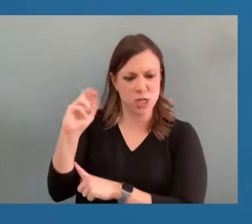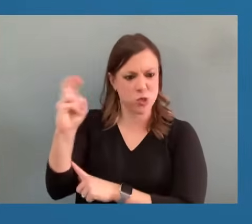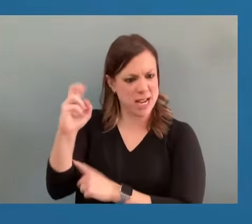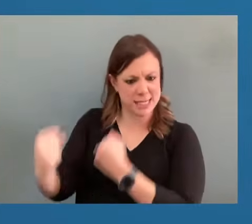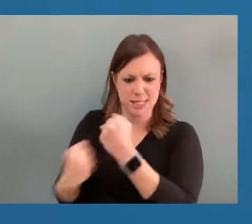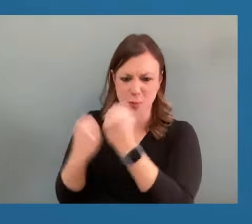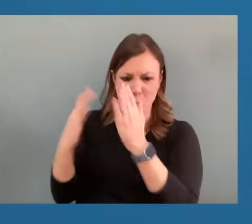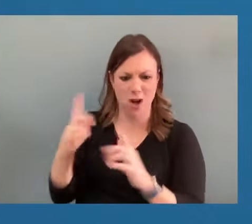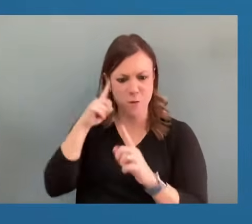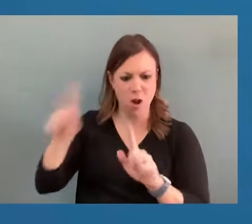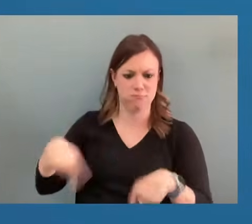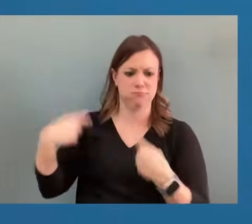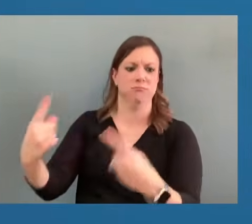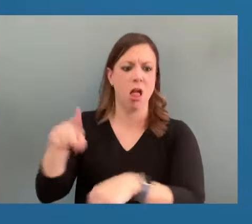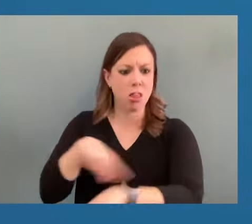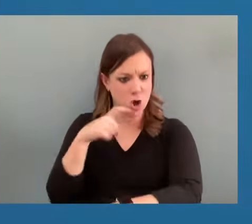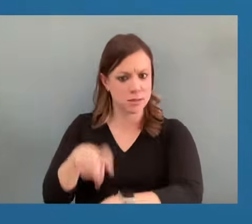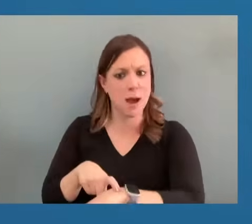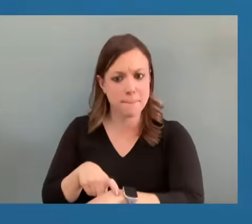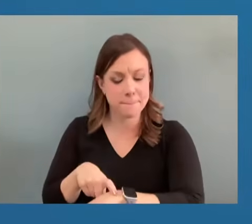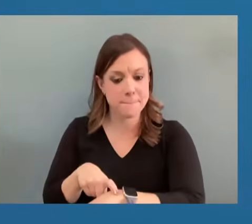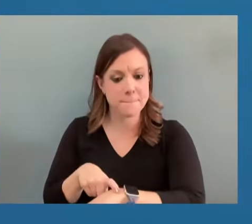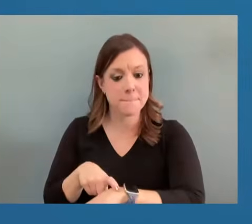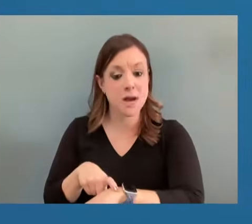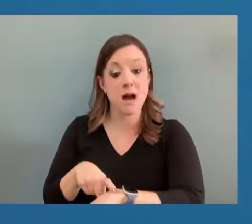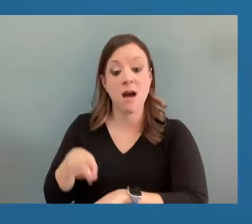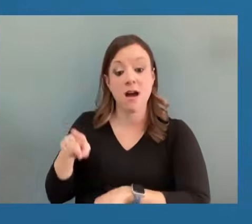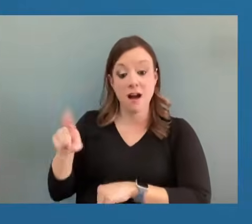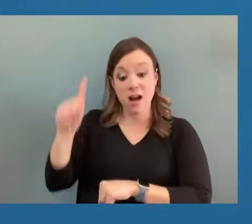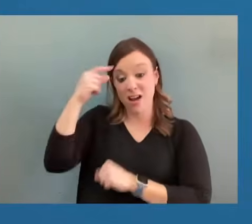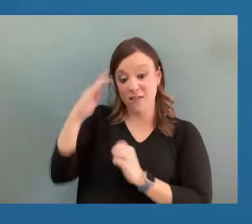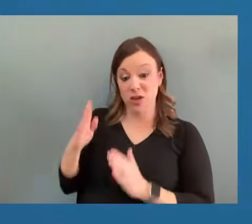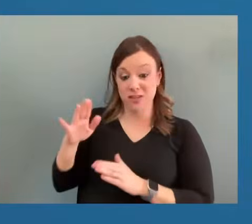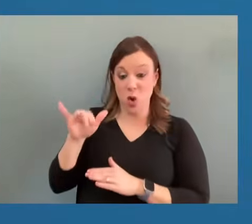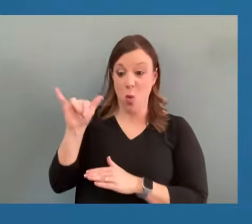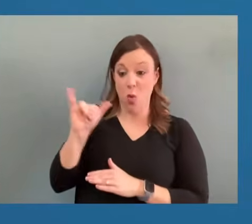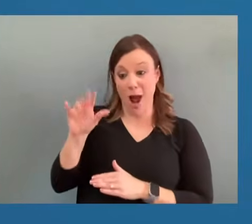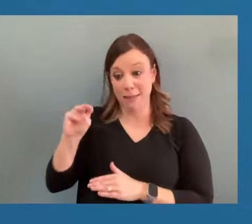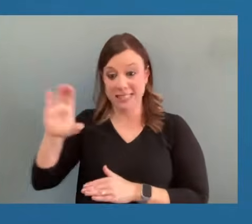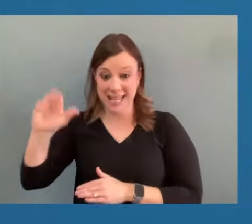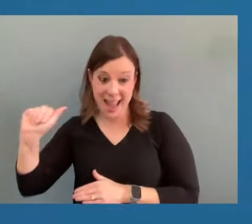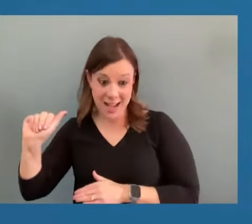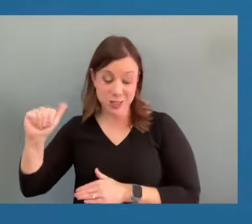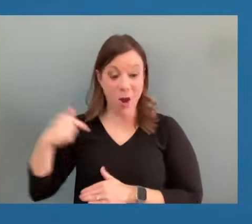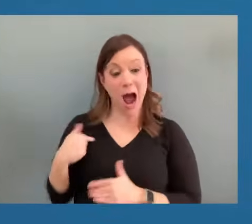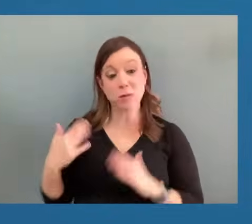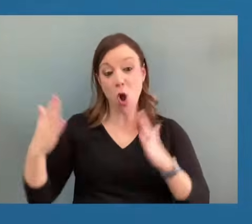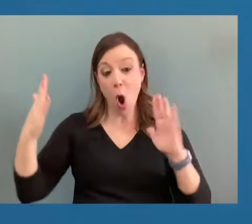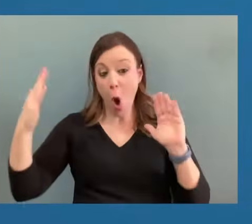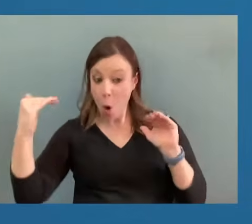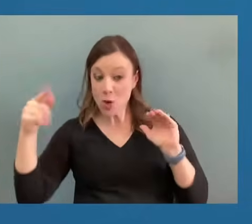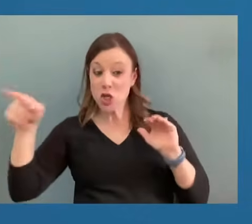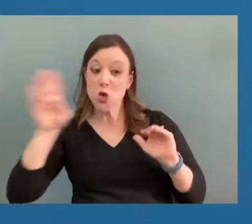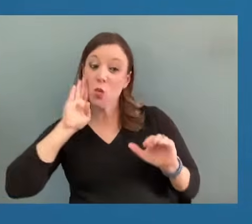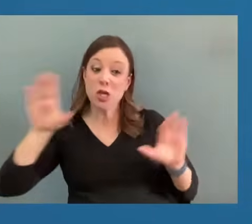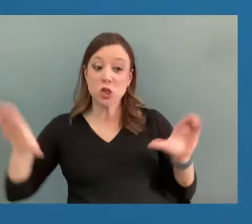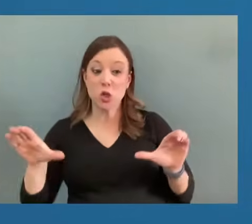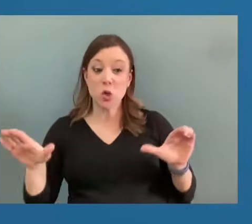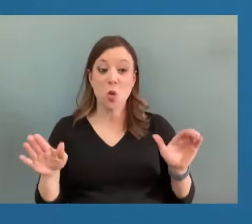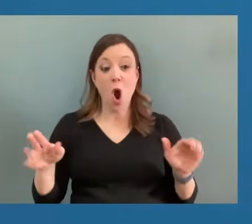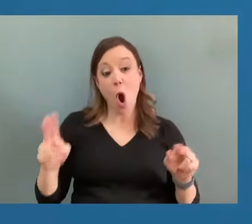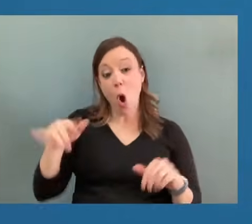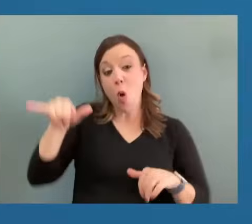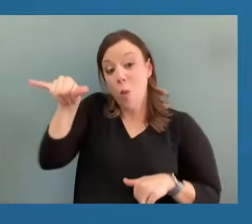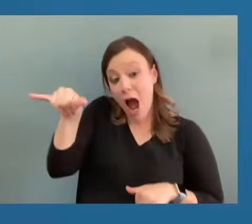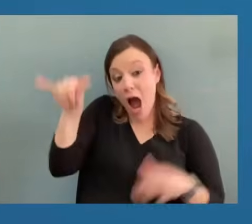with. Governor, it's the YMCA, so I was sort of hoping that the president would roll in here doing his YMCA dance in support of congestion